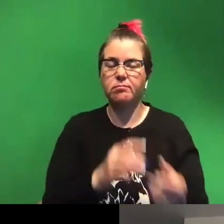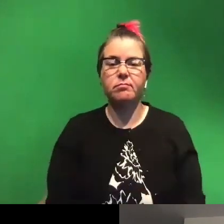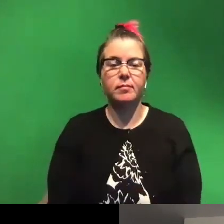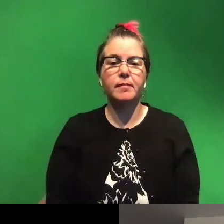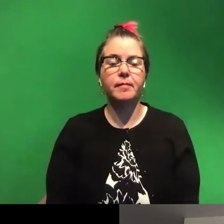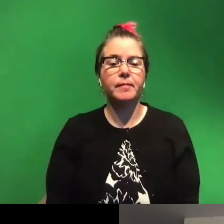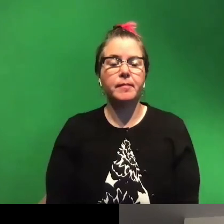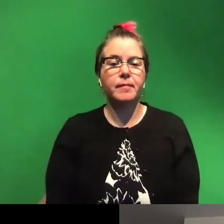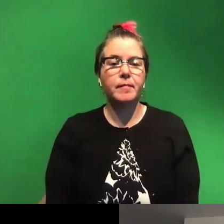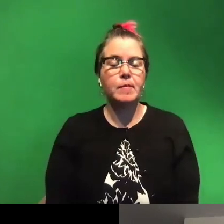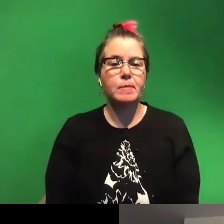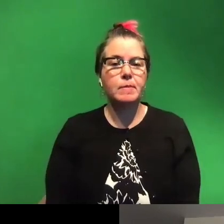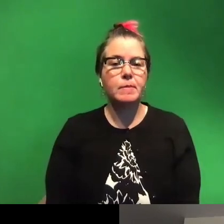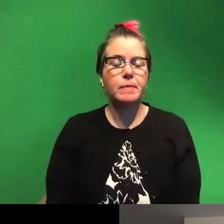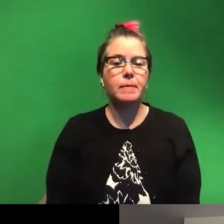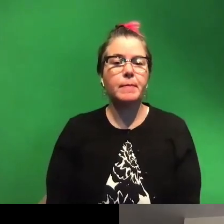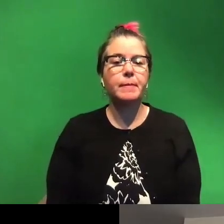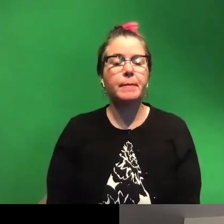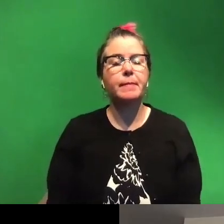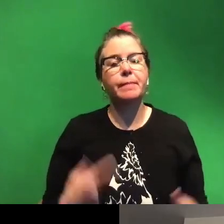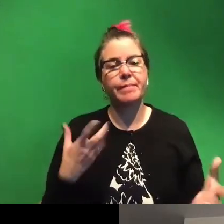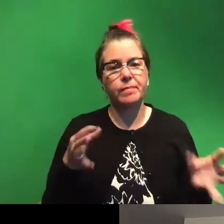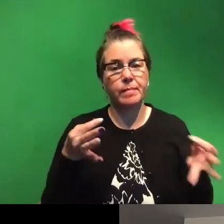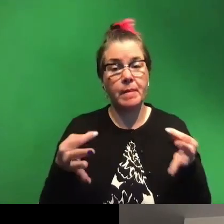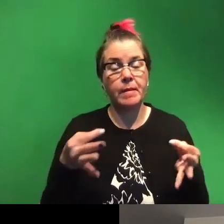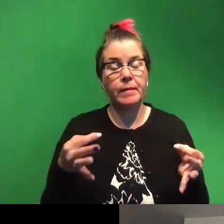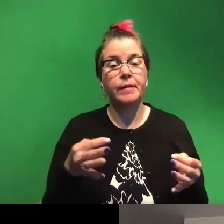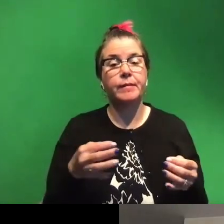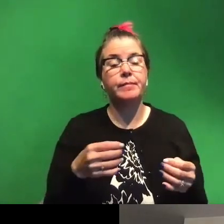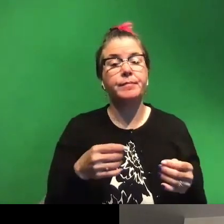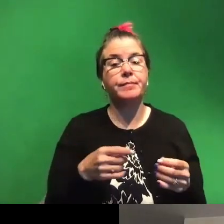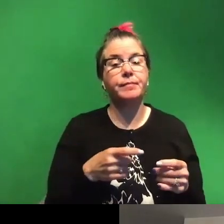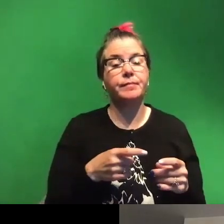because we went from, as I explained before, we went from